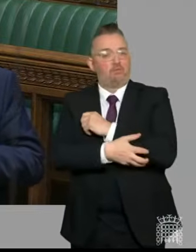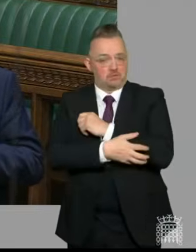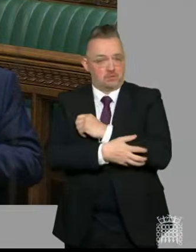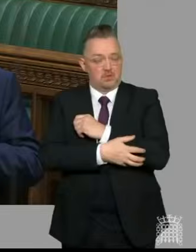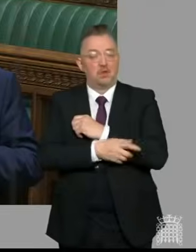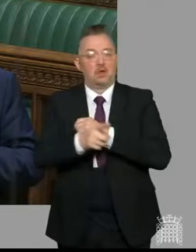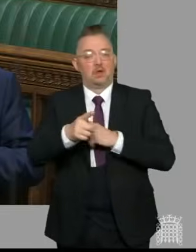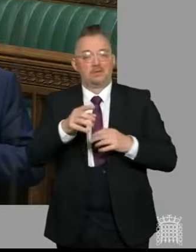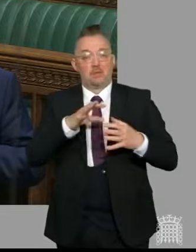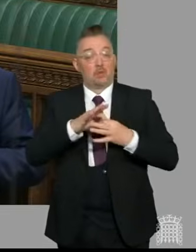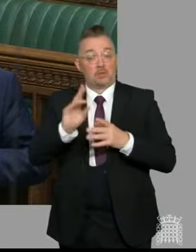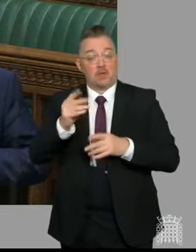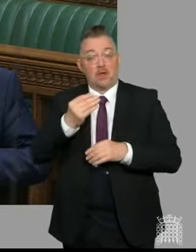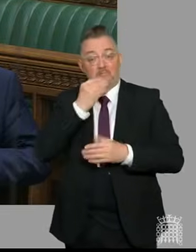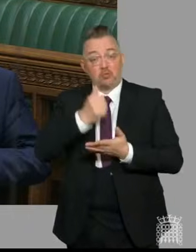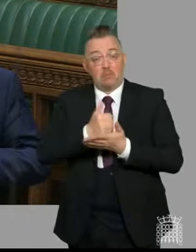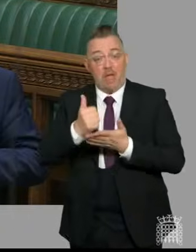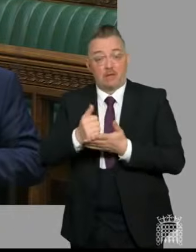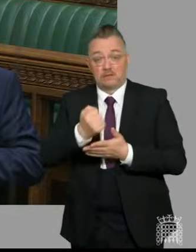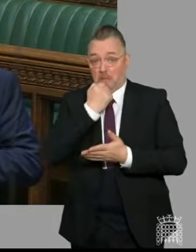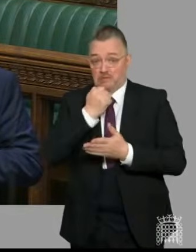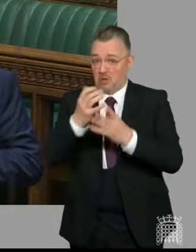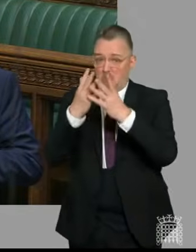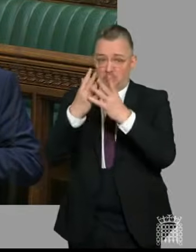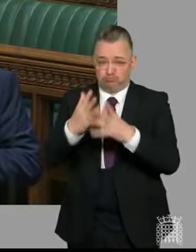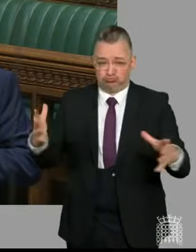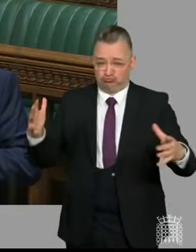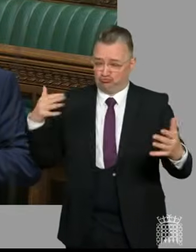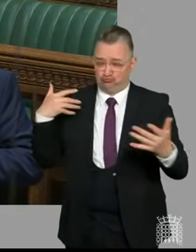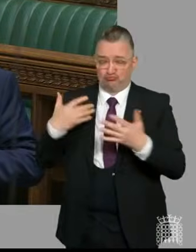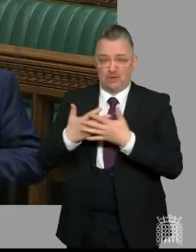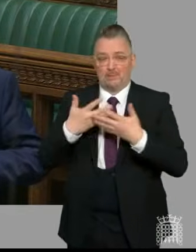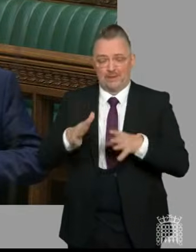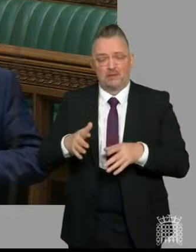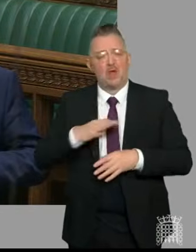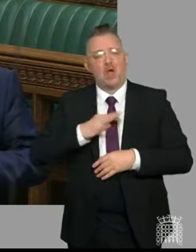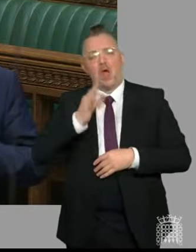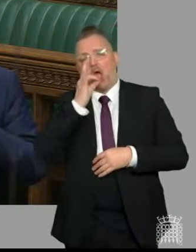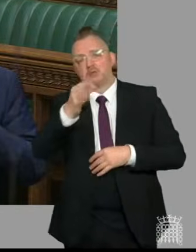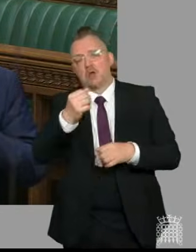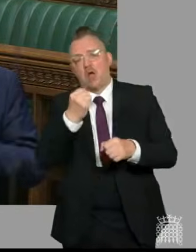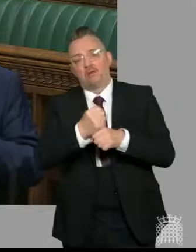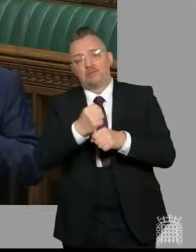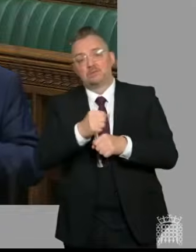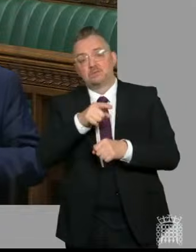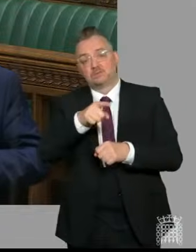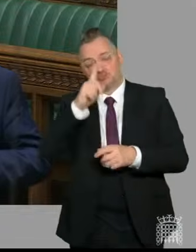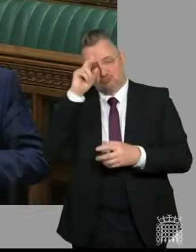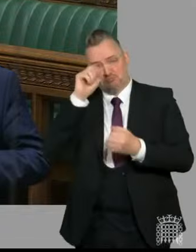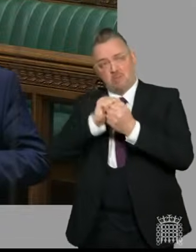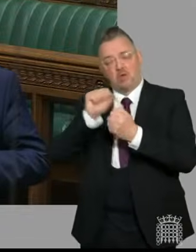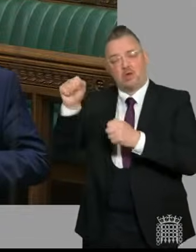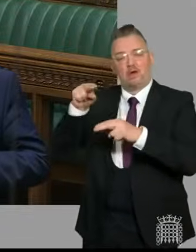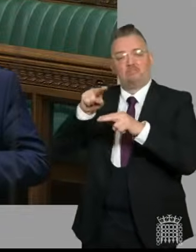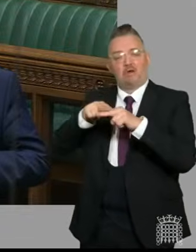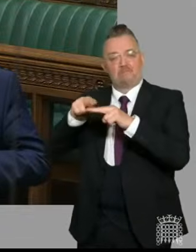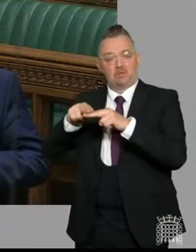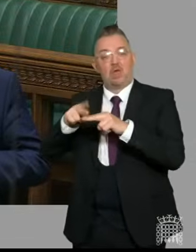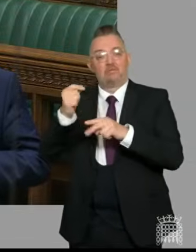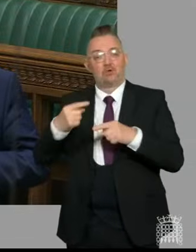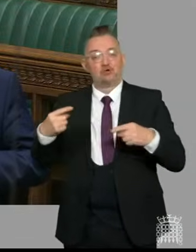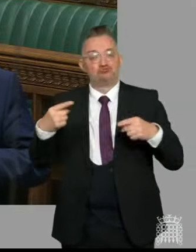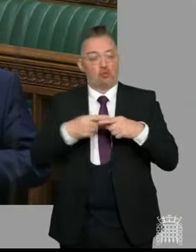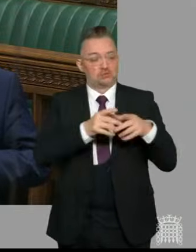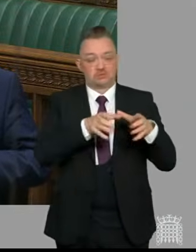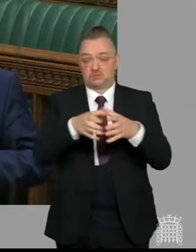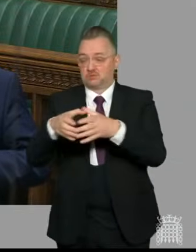then. So can I ask the Government to consider, in Frank Field's memory, a cross-sector summit with the aim of helping communities to secure the resources to